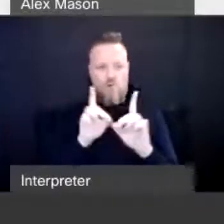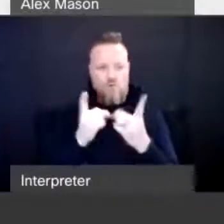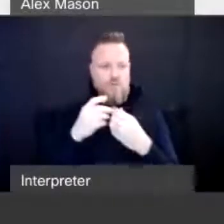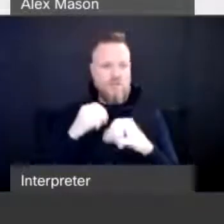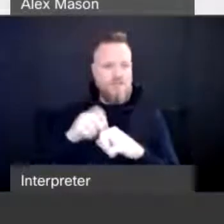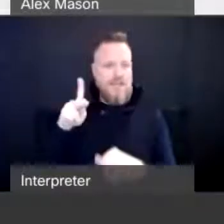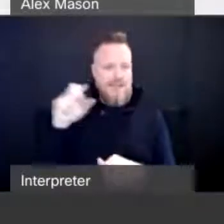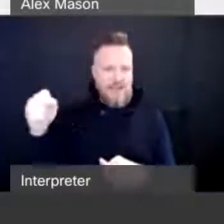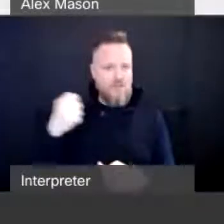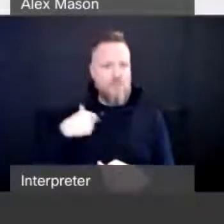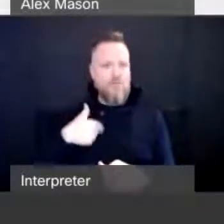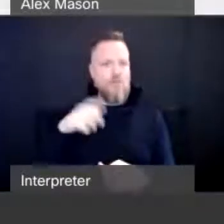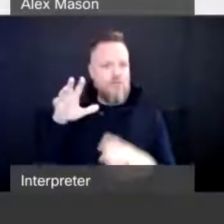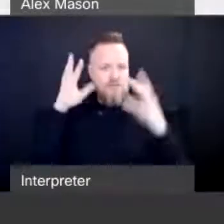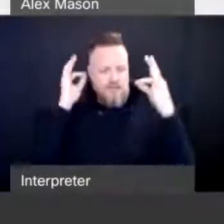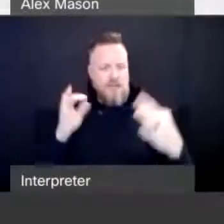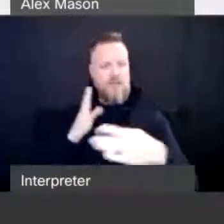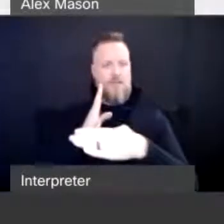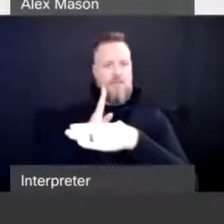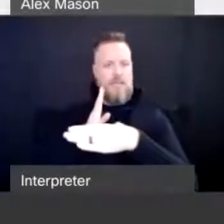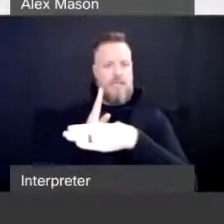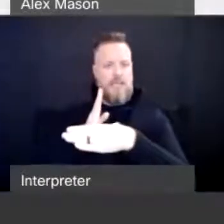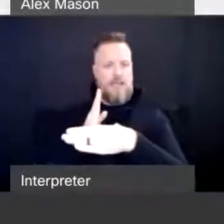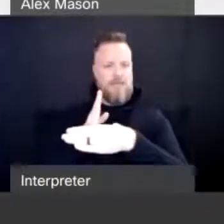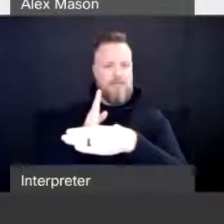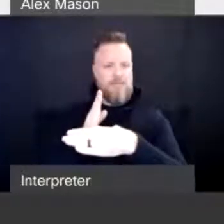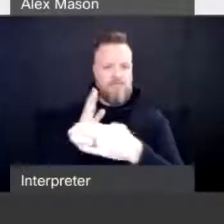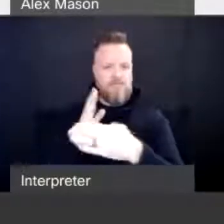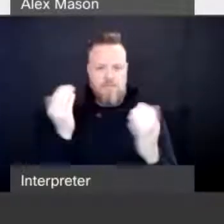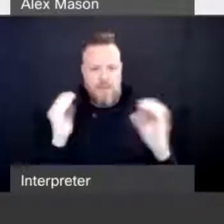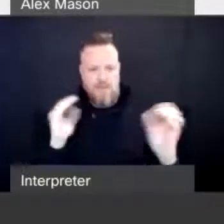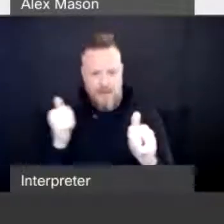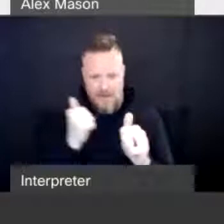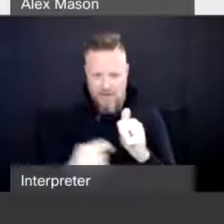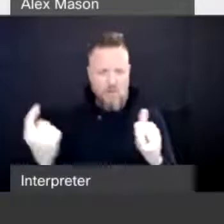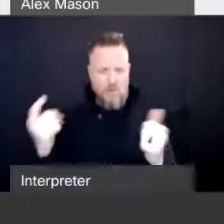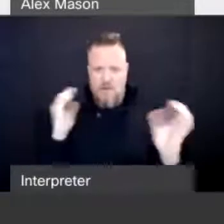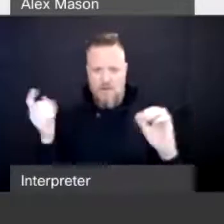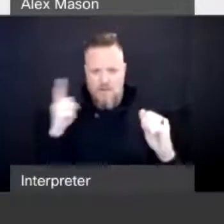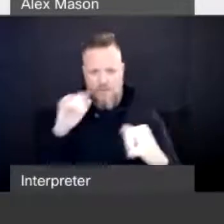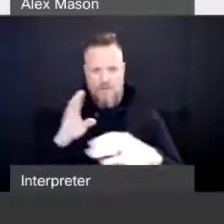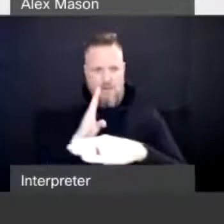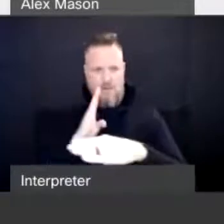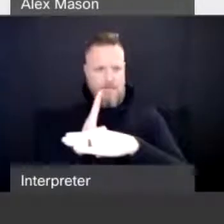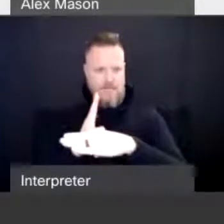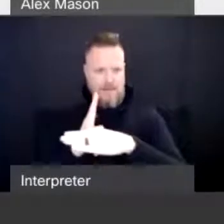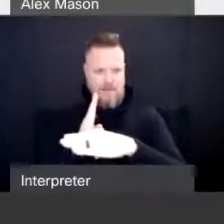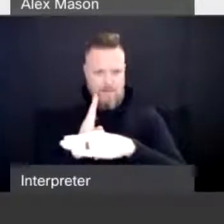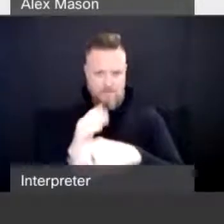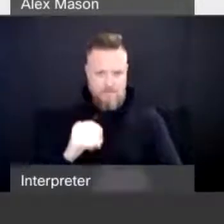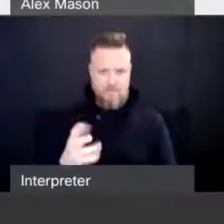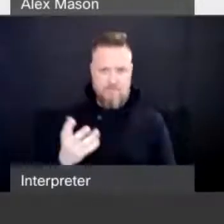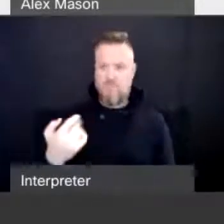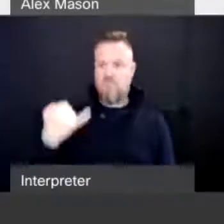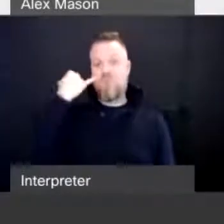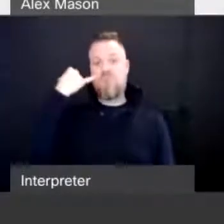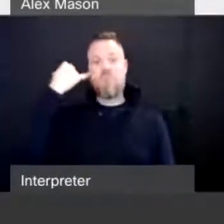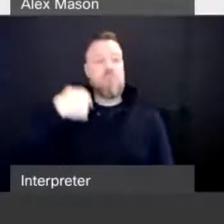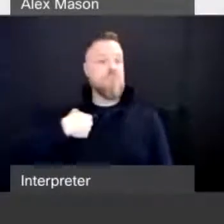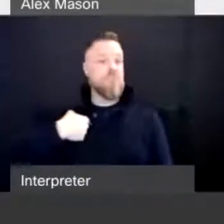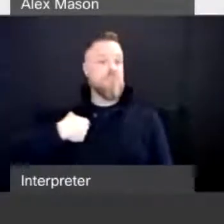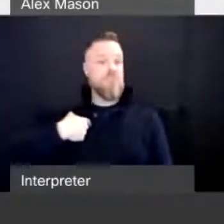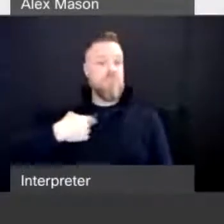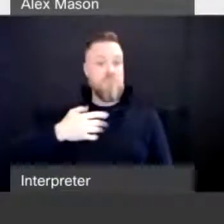was, and we compared everybody to that median. So if I belong to a school